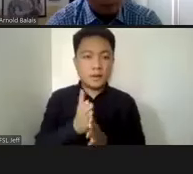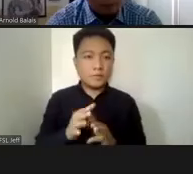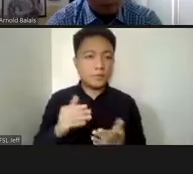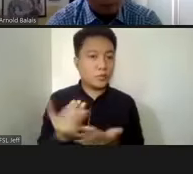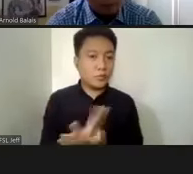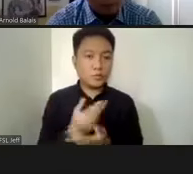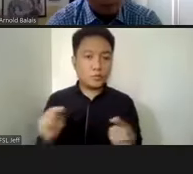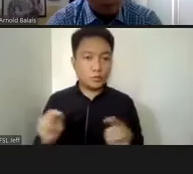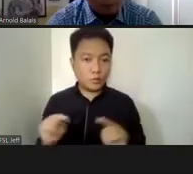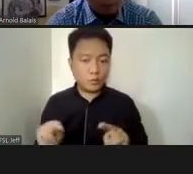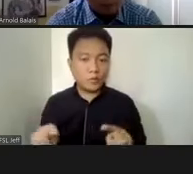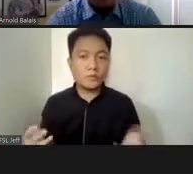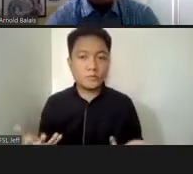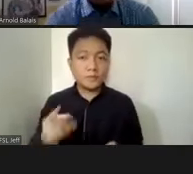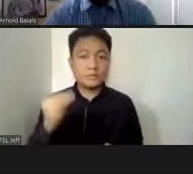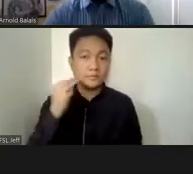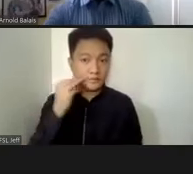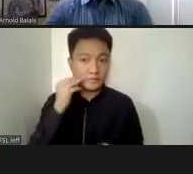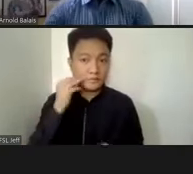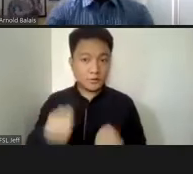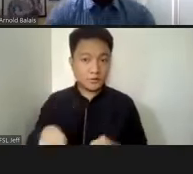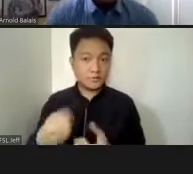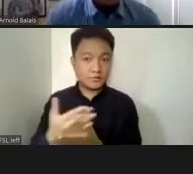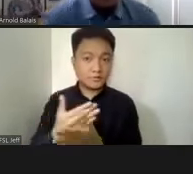I was afraid you'd say that.